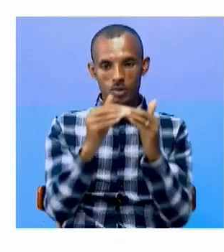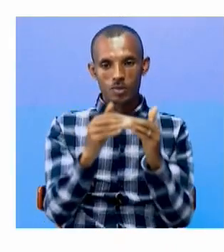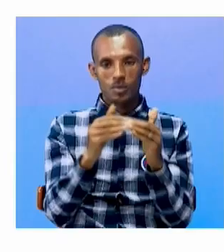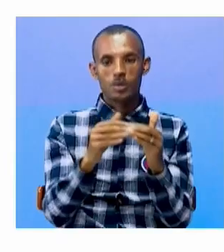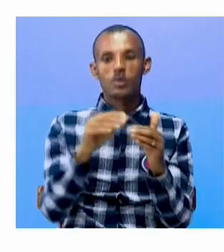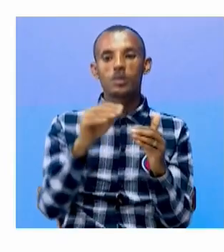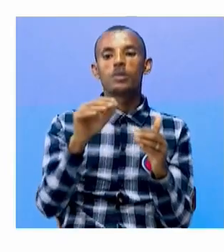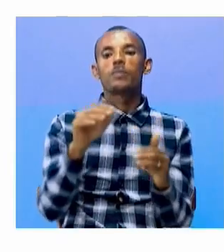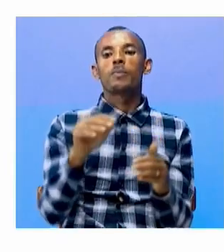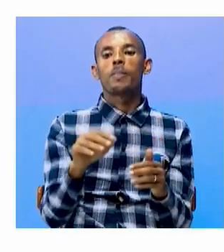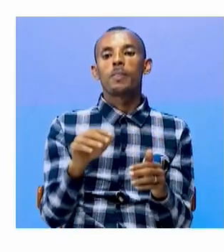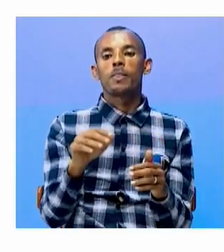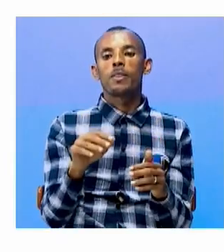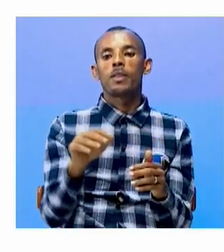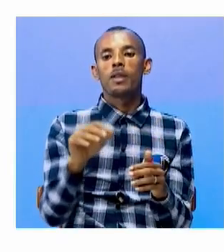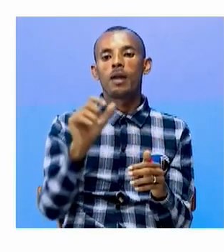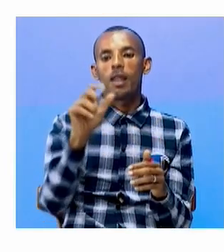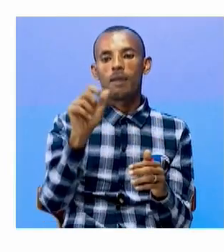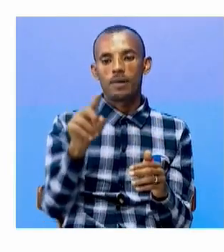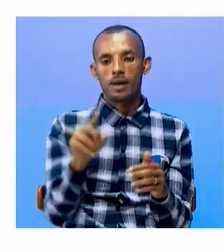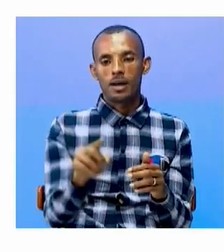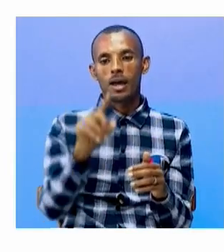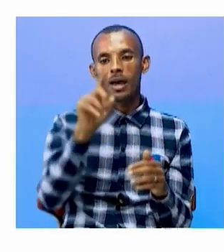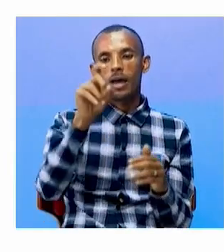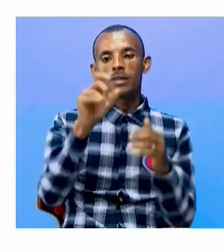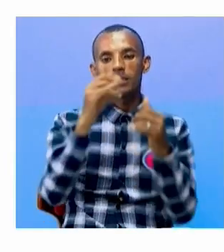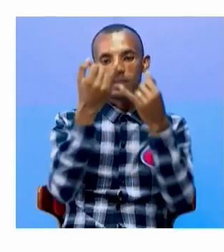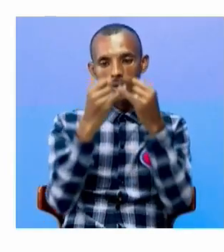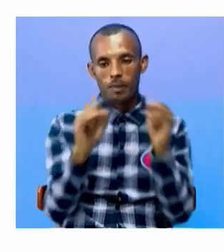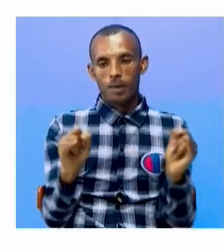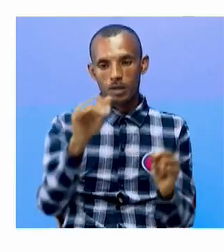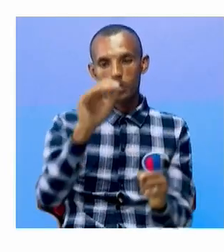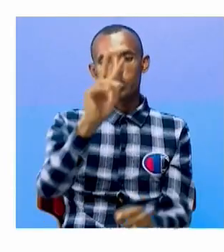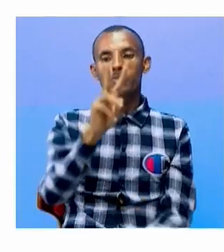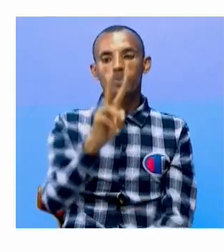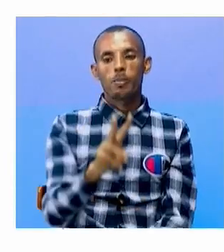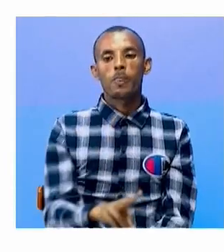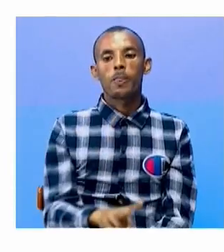12 minus 1 is 11. Divide both sides